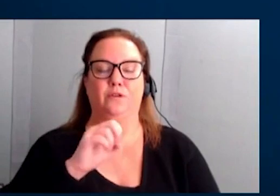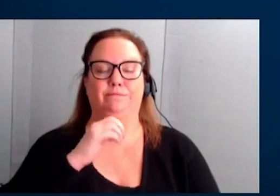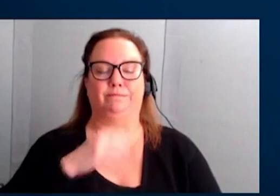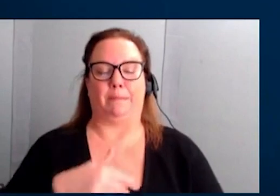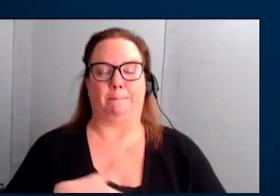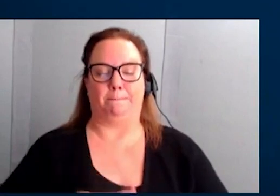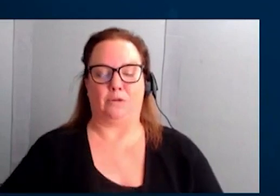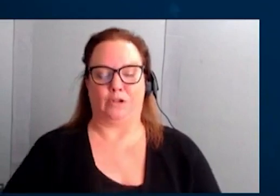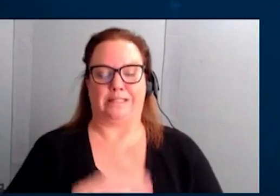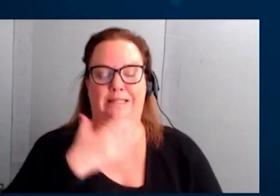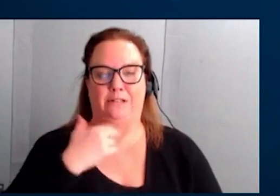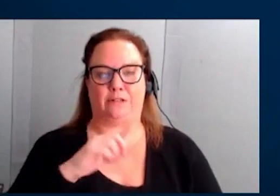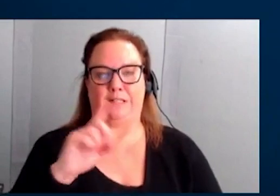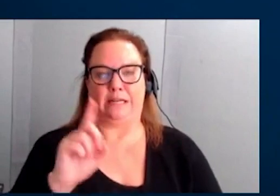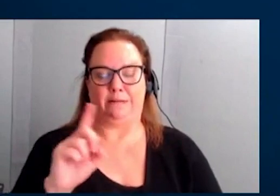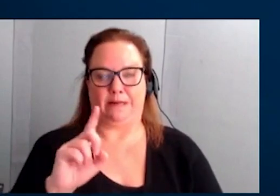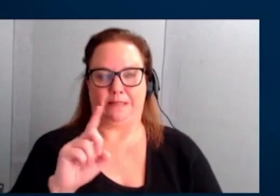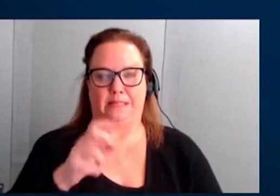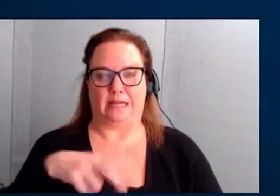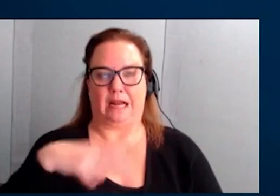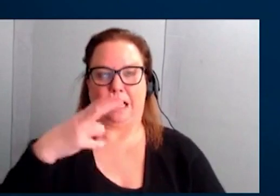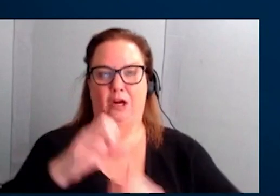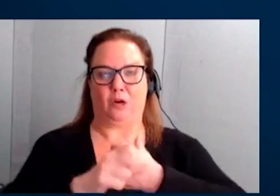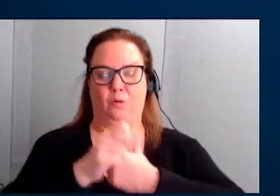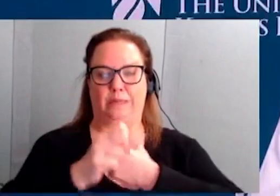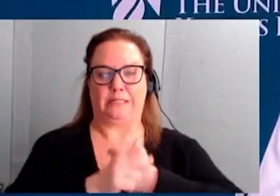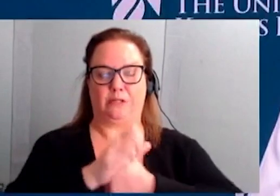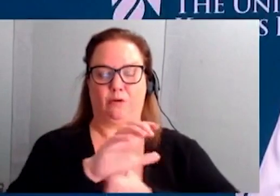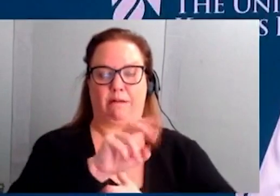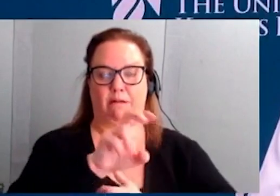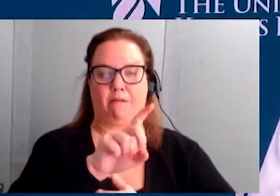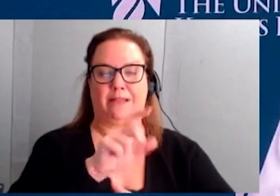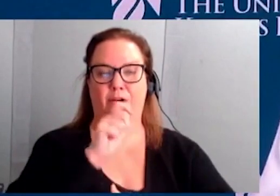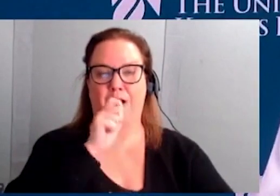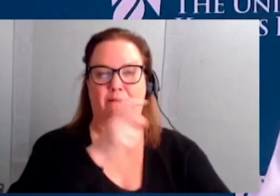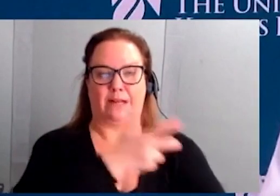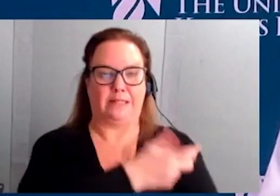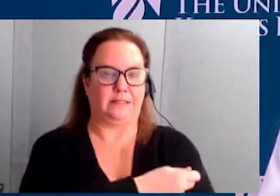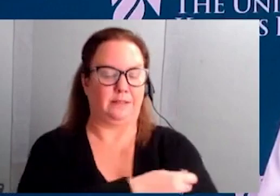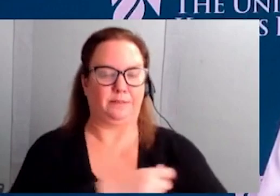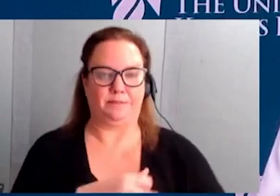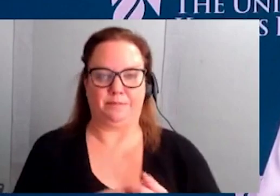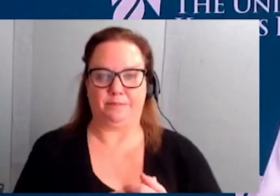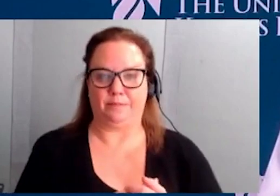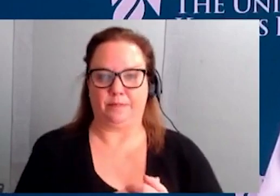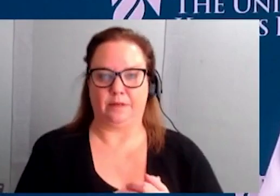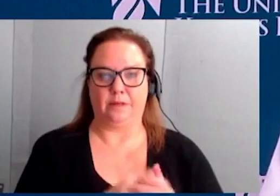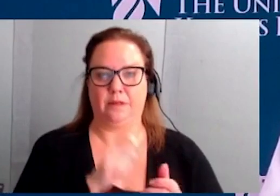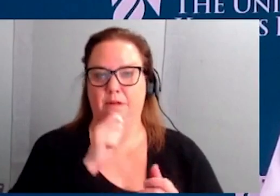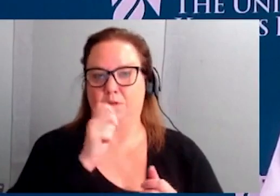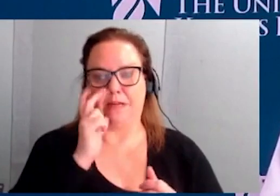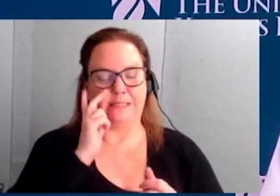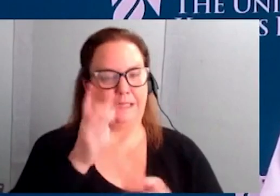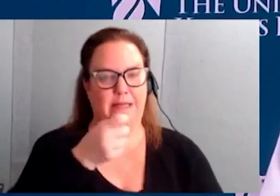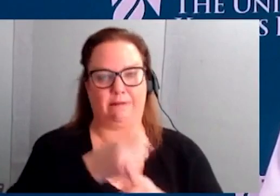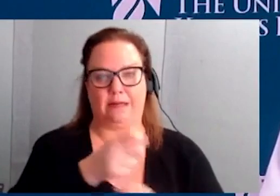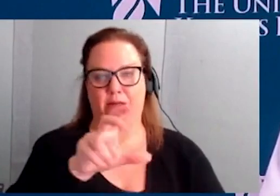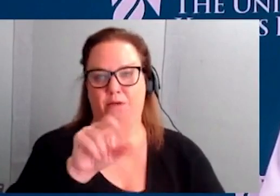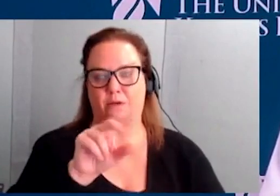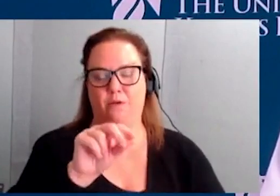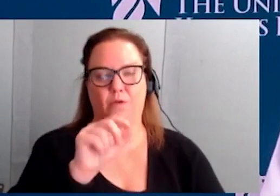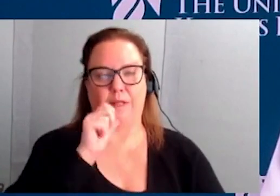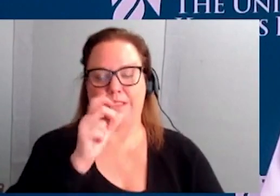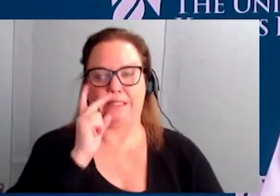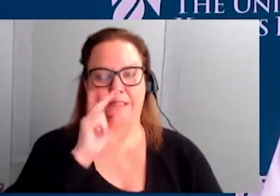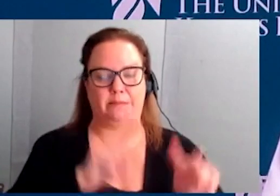and unvaccinated who get COVID? We're not seeing that effect. That's not been something that's been observed